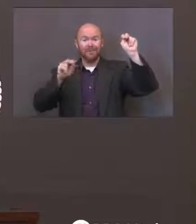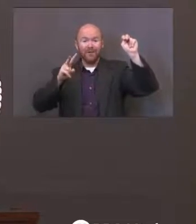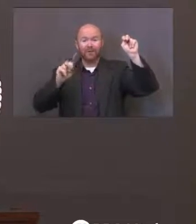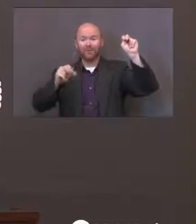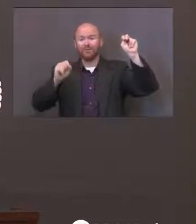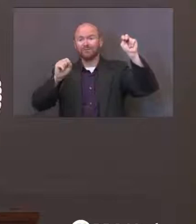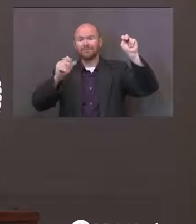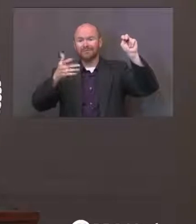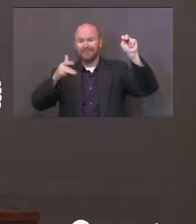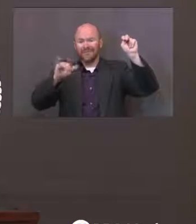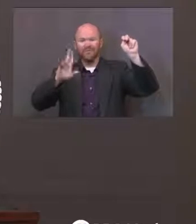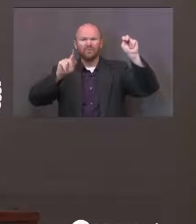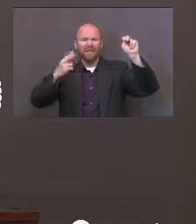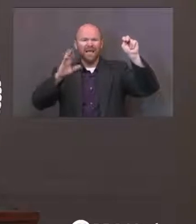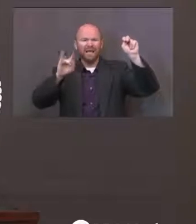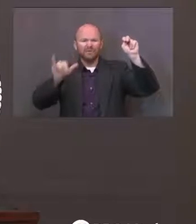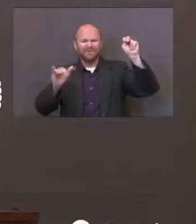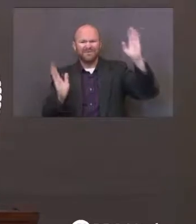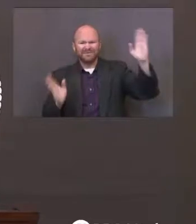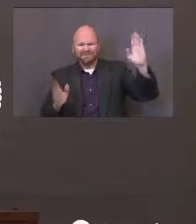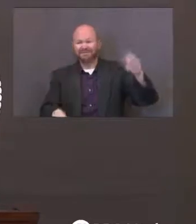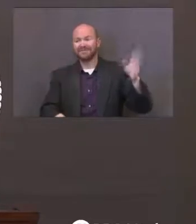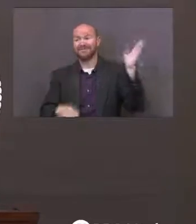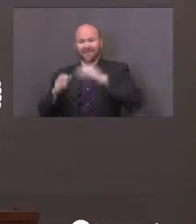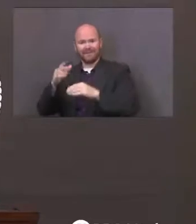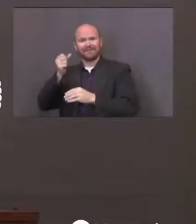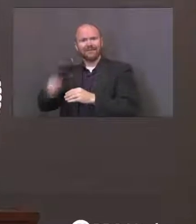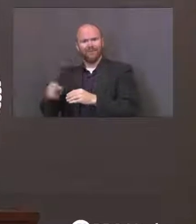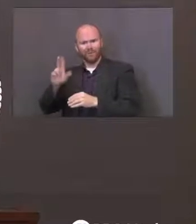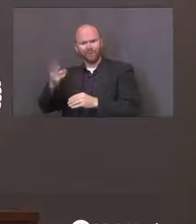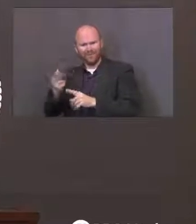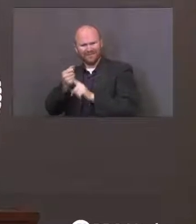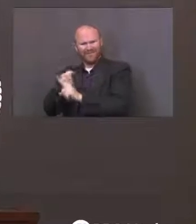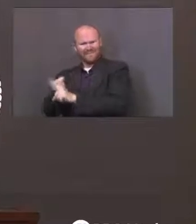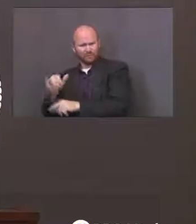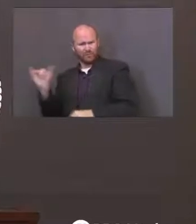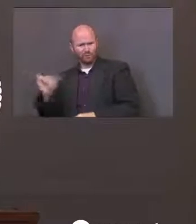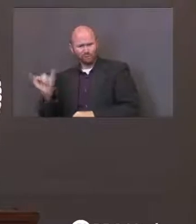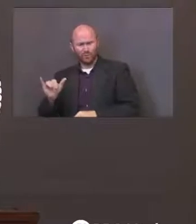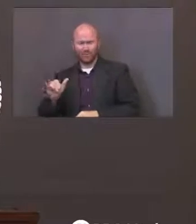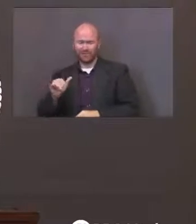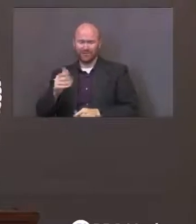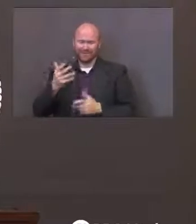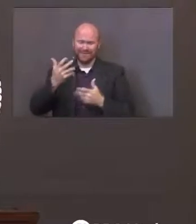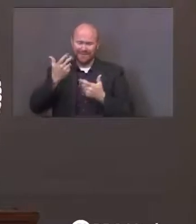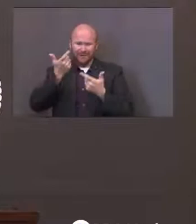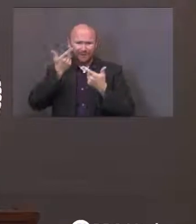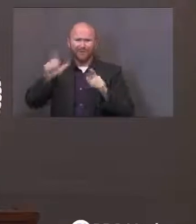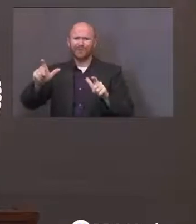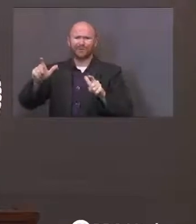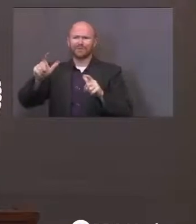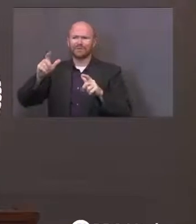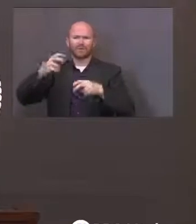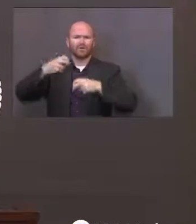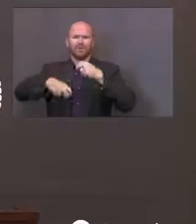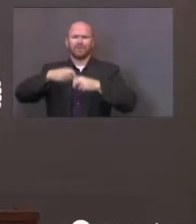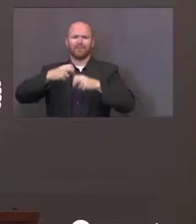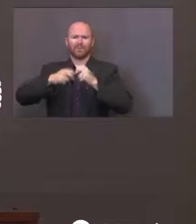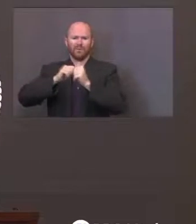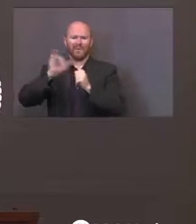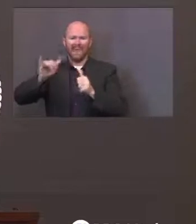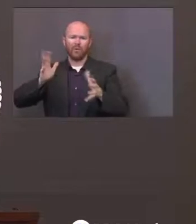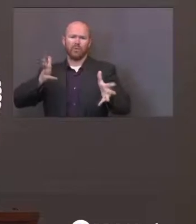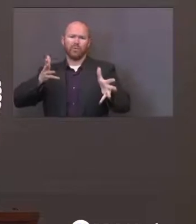Vernal to the west part of the Wasatch Front. It's carried quite a big swath of devastation